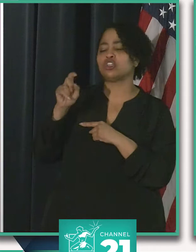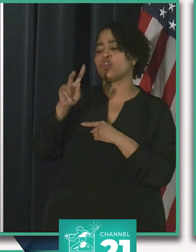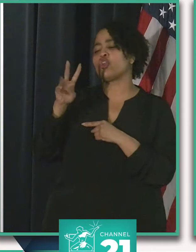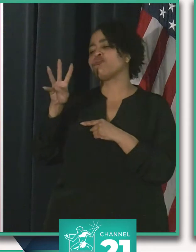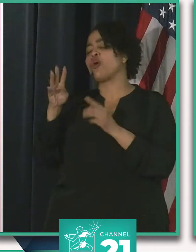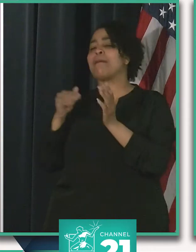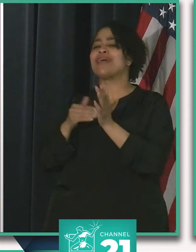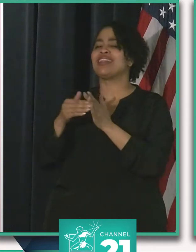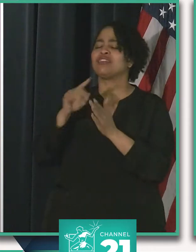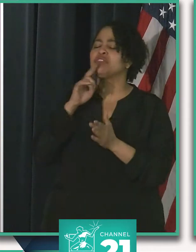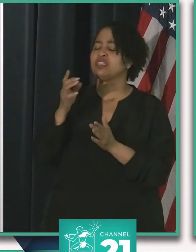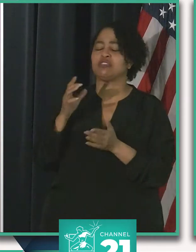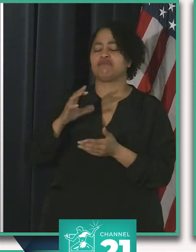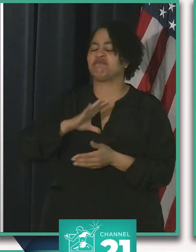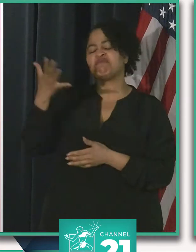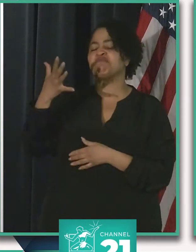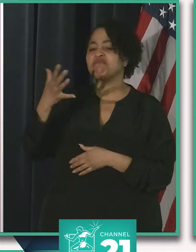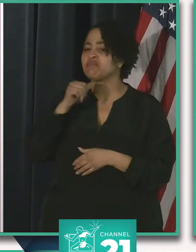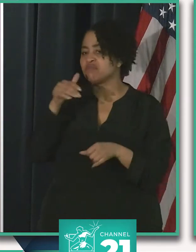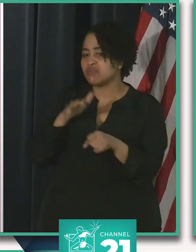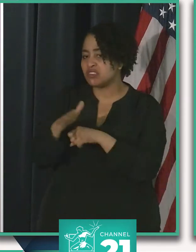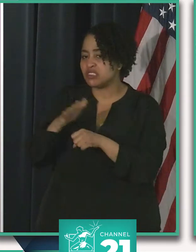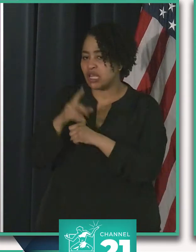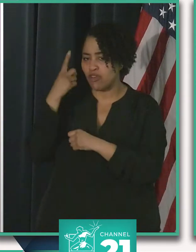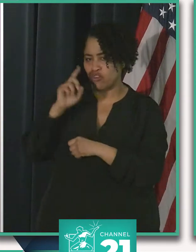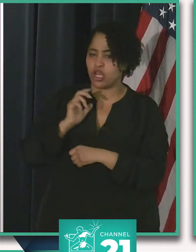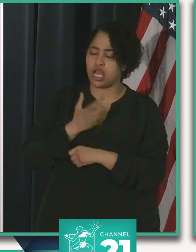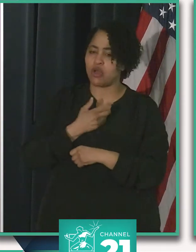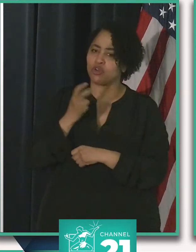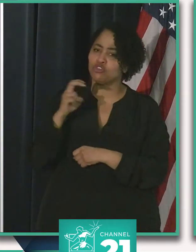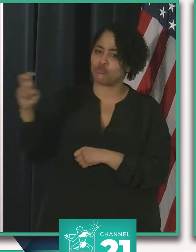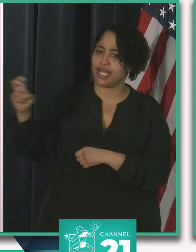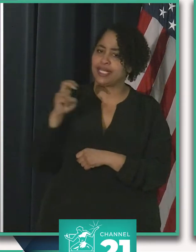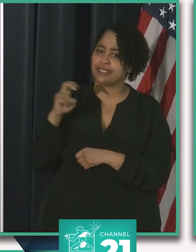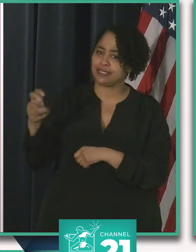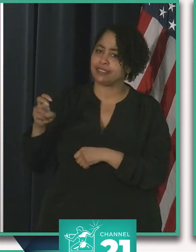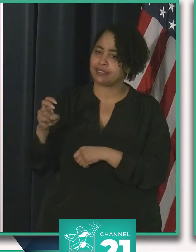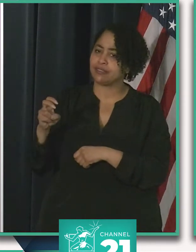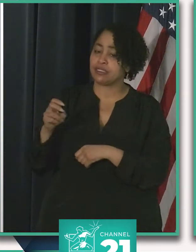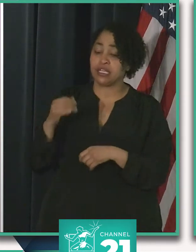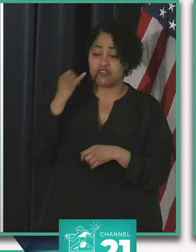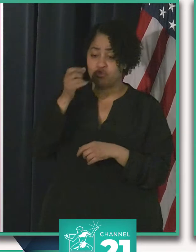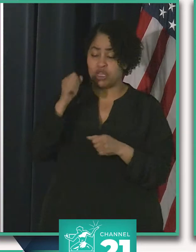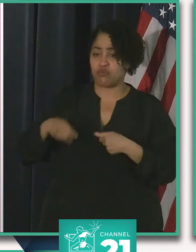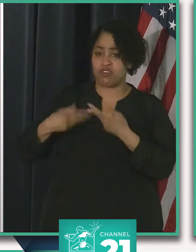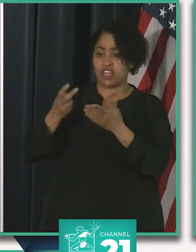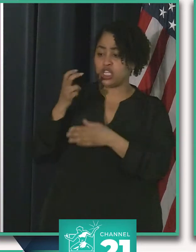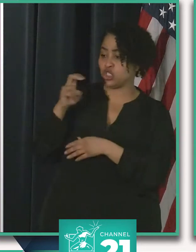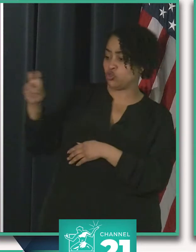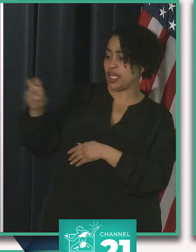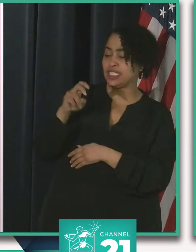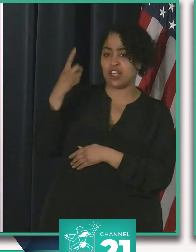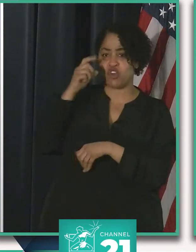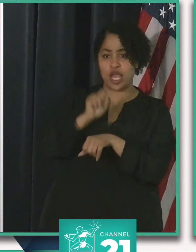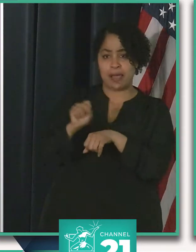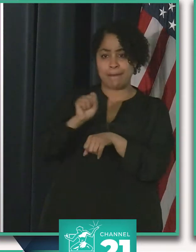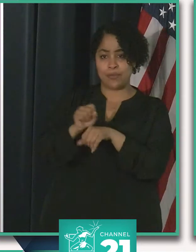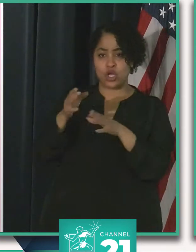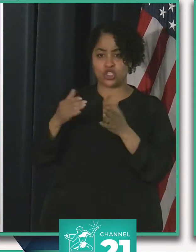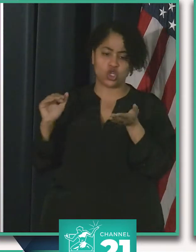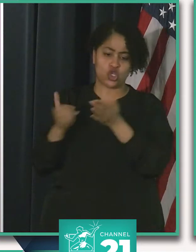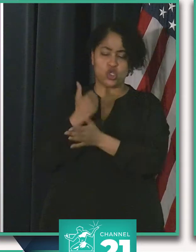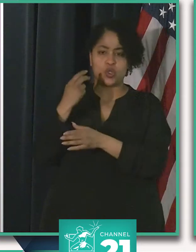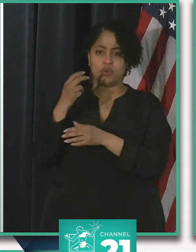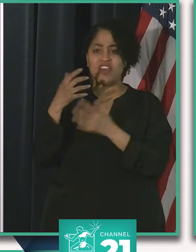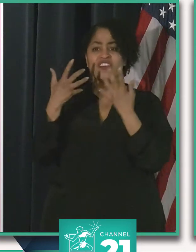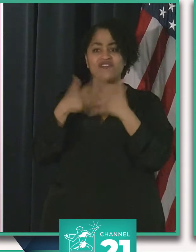million is appalling and not enough for our ailing transit system. Fine. If the city can provide transit for employees to these new factories that